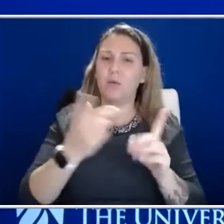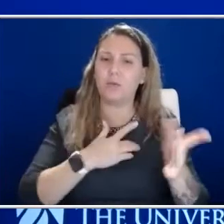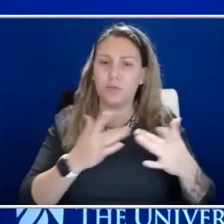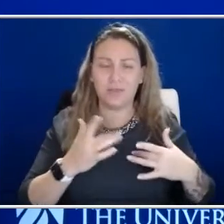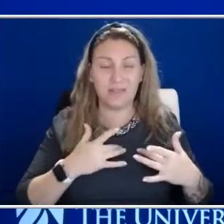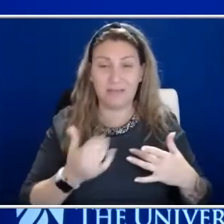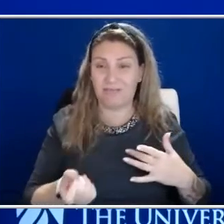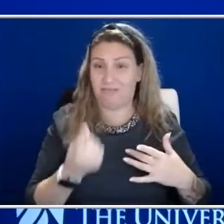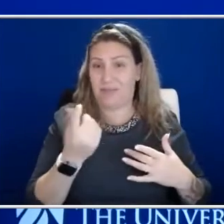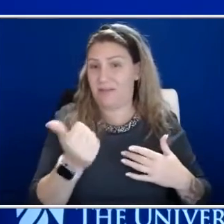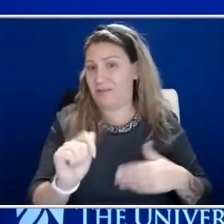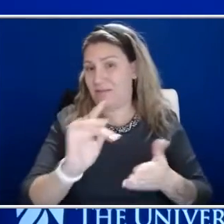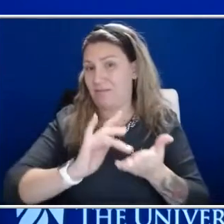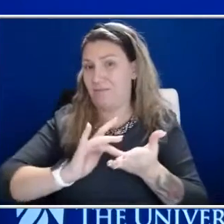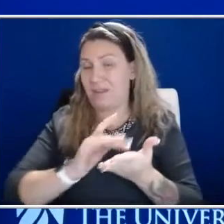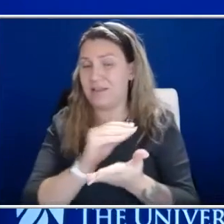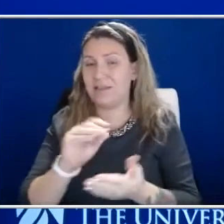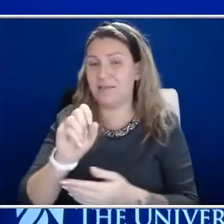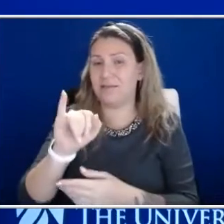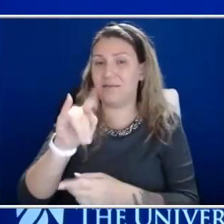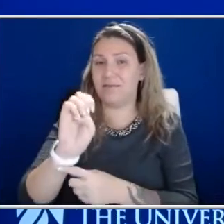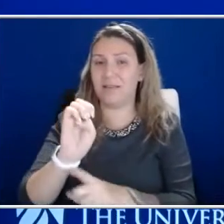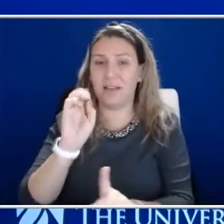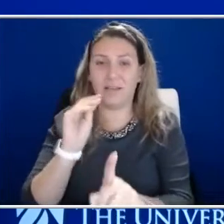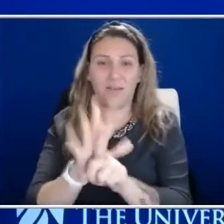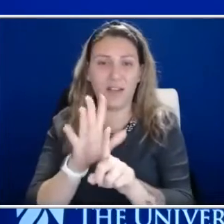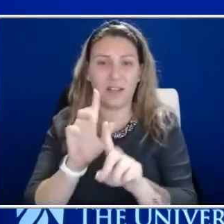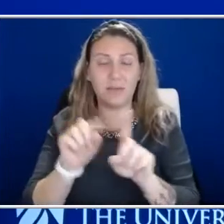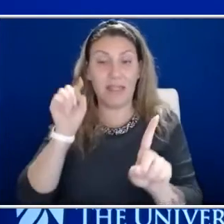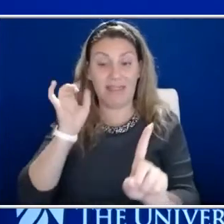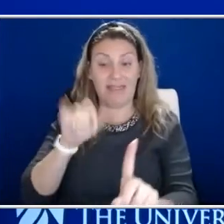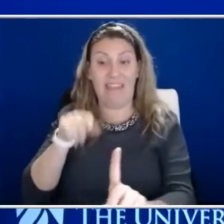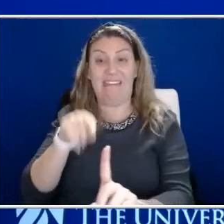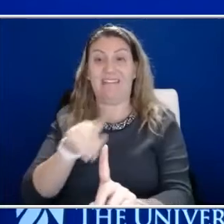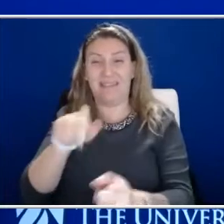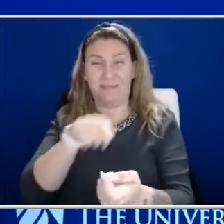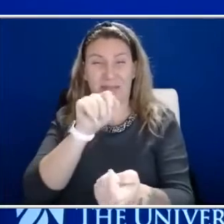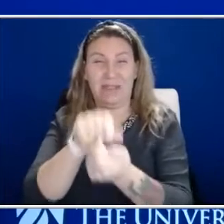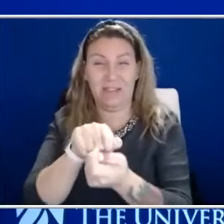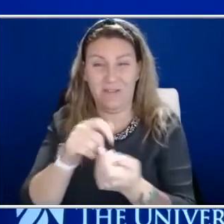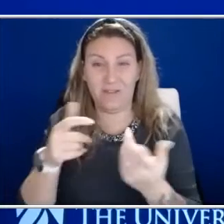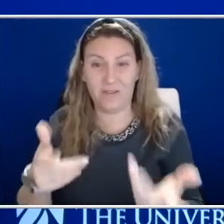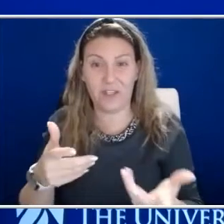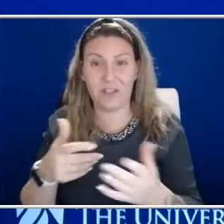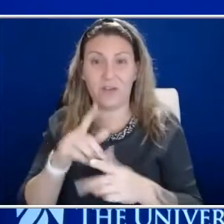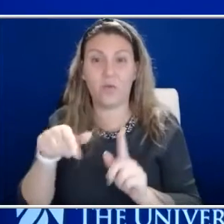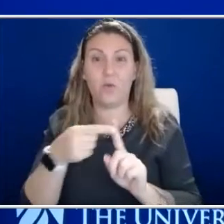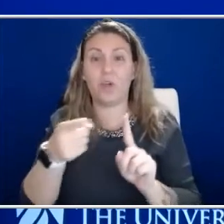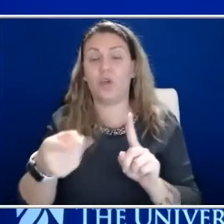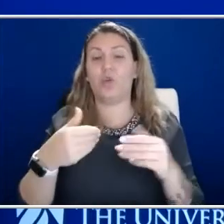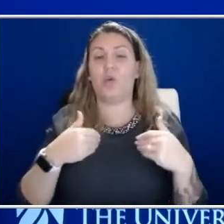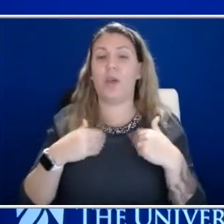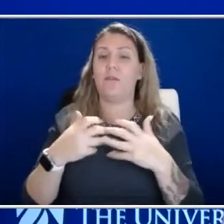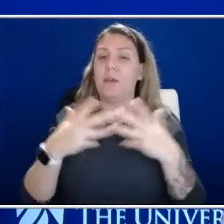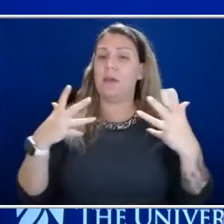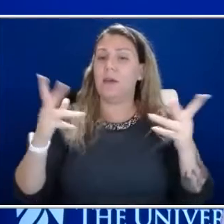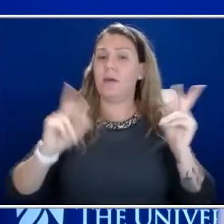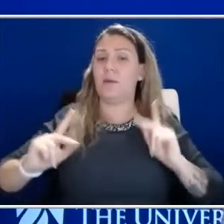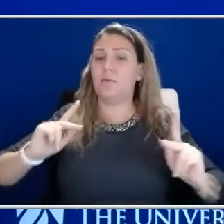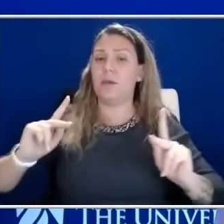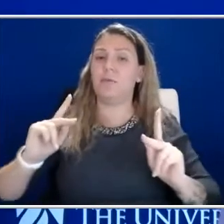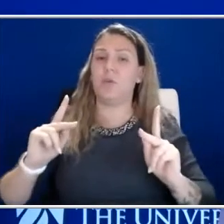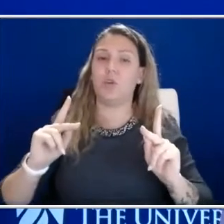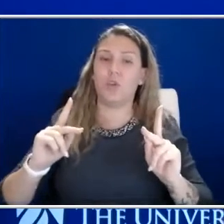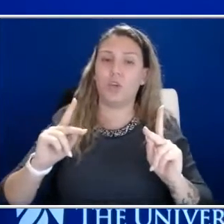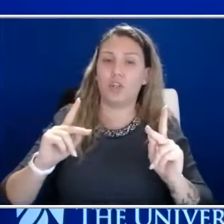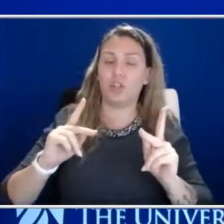and the side effects, but really here it is going to be when you have a lot of people that are just taking